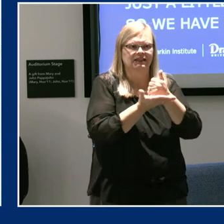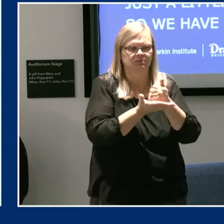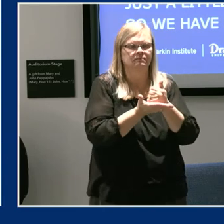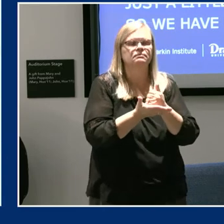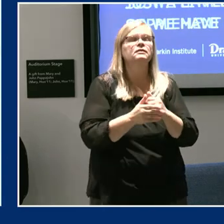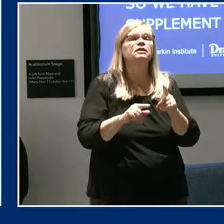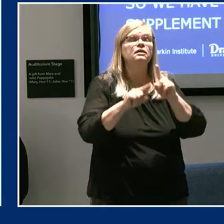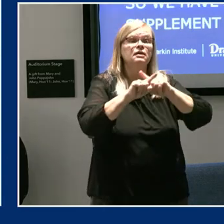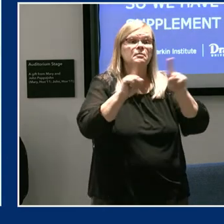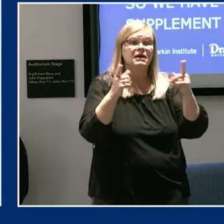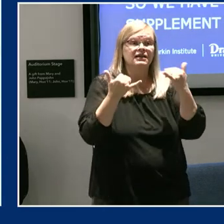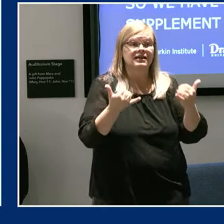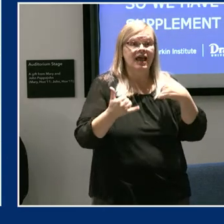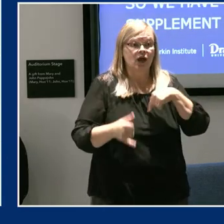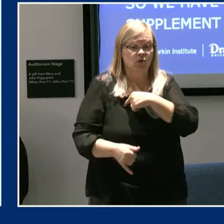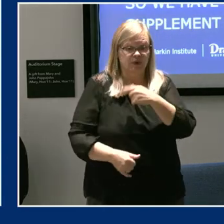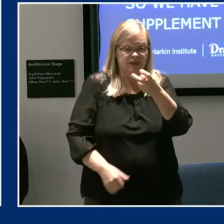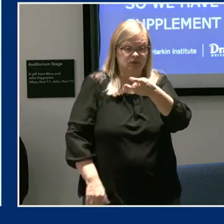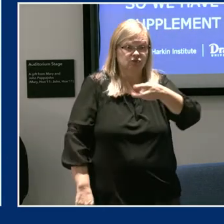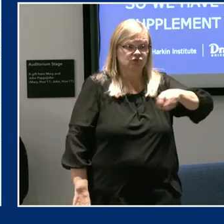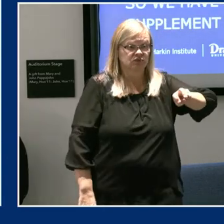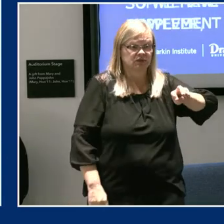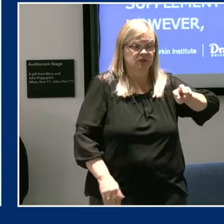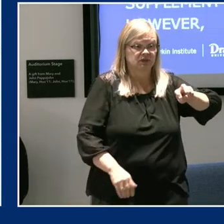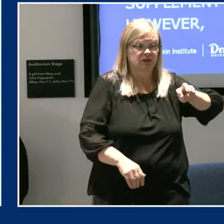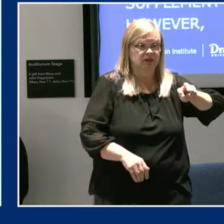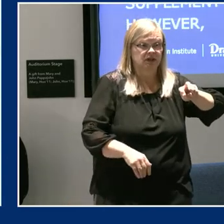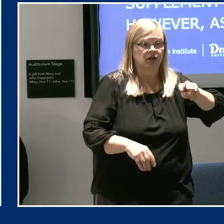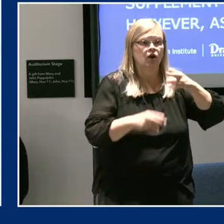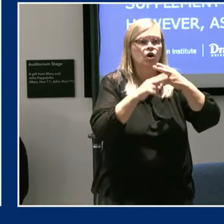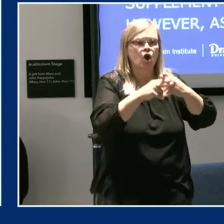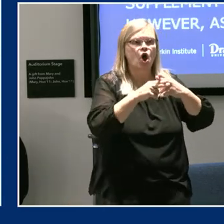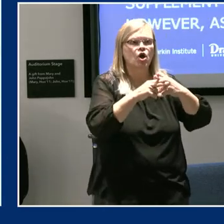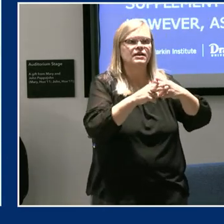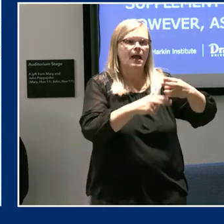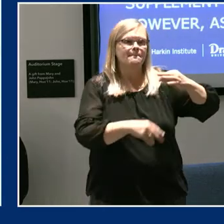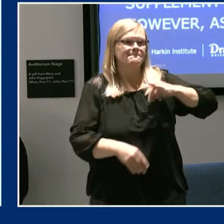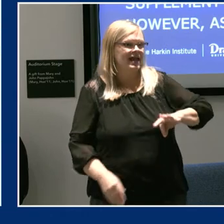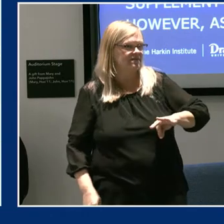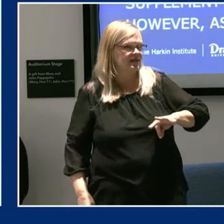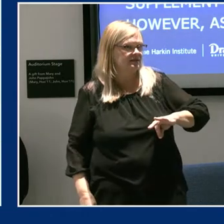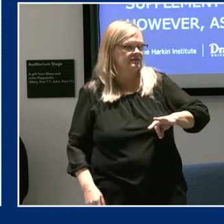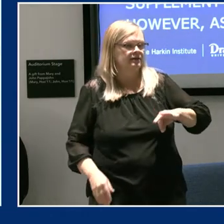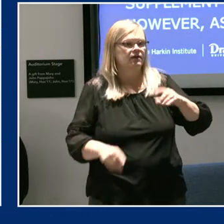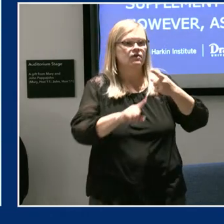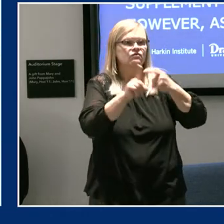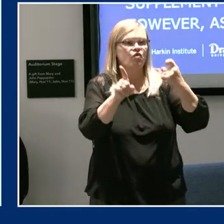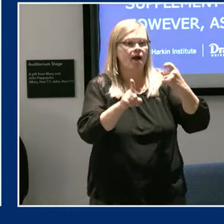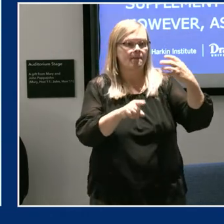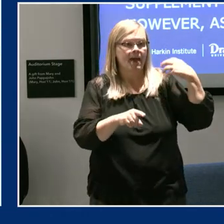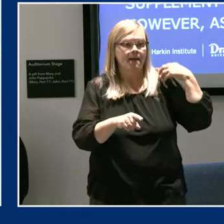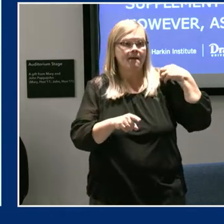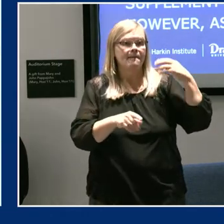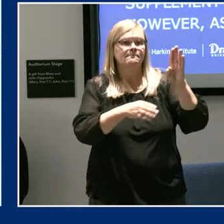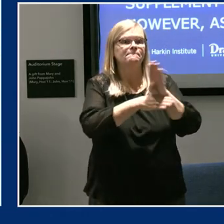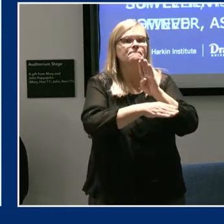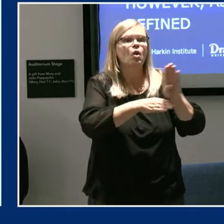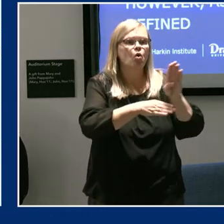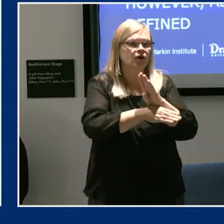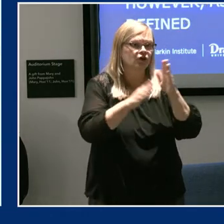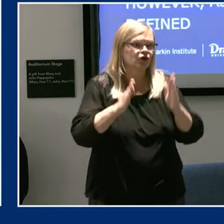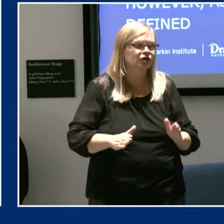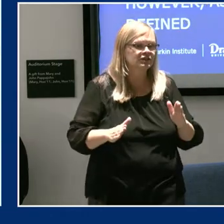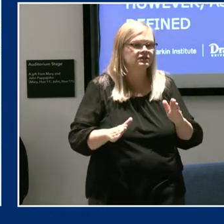However, as we have transitioned from a defined benefit employer retirement savings system